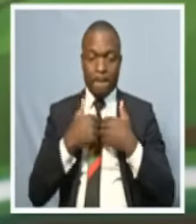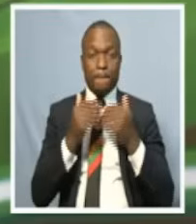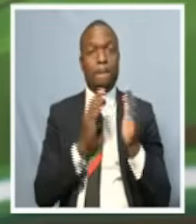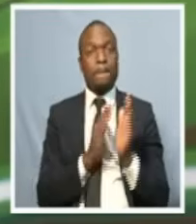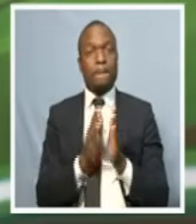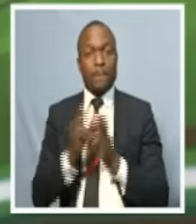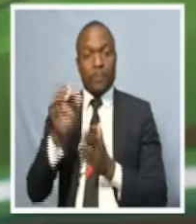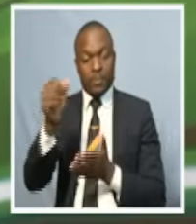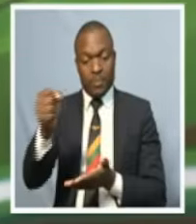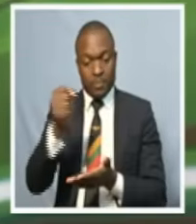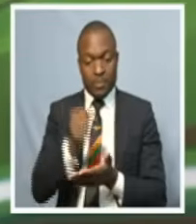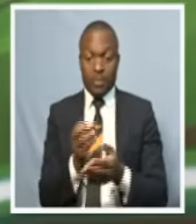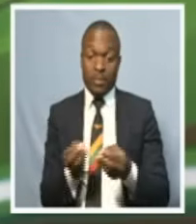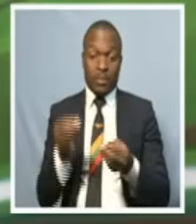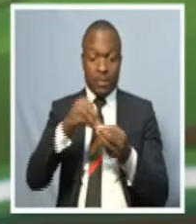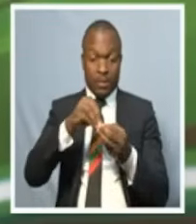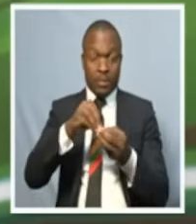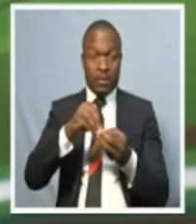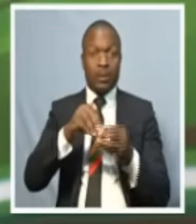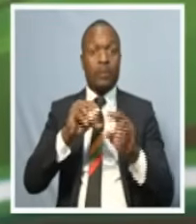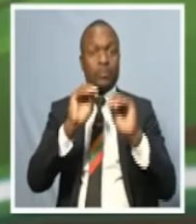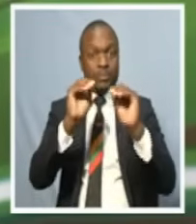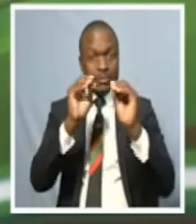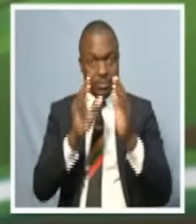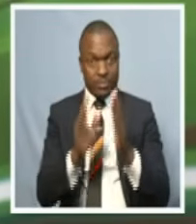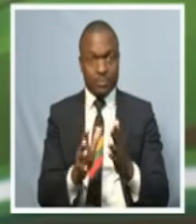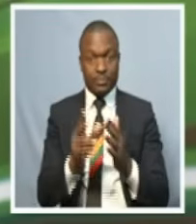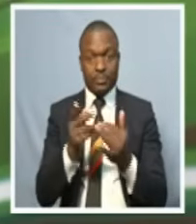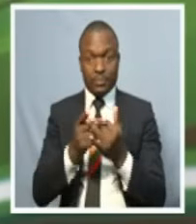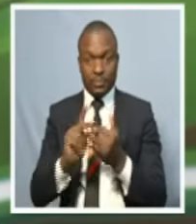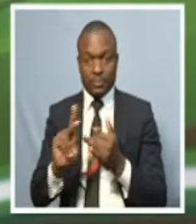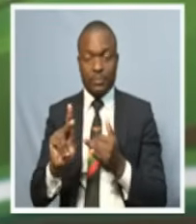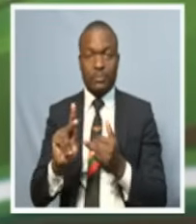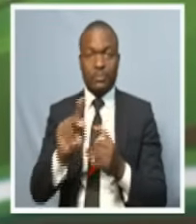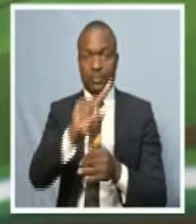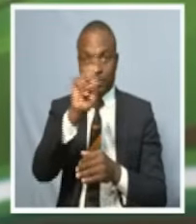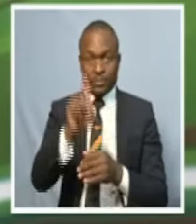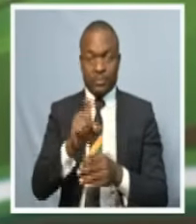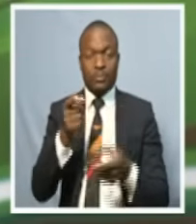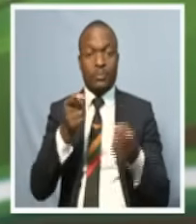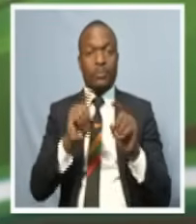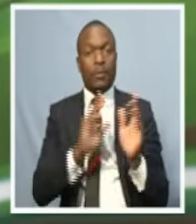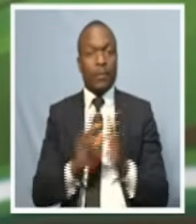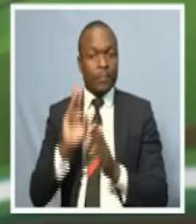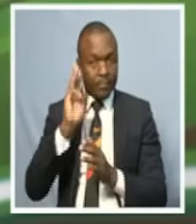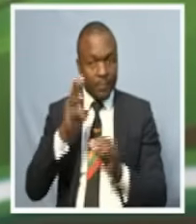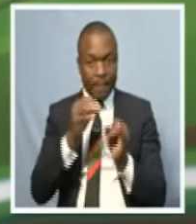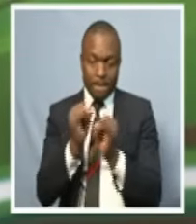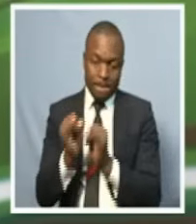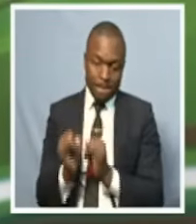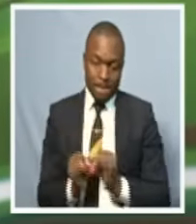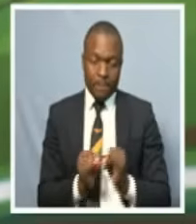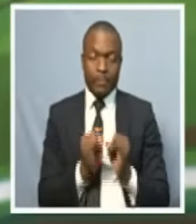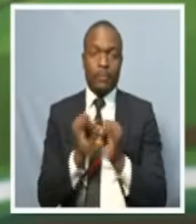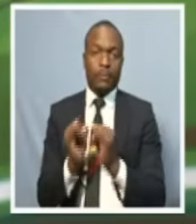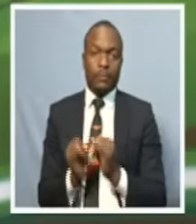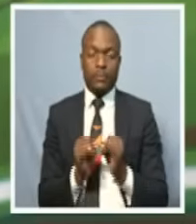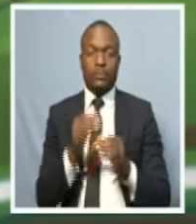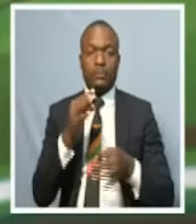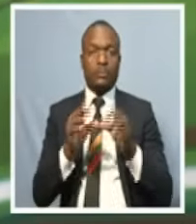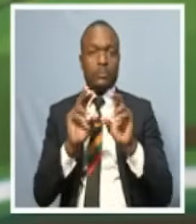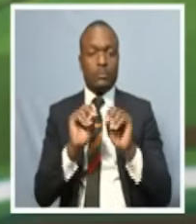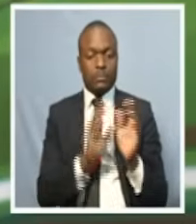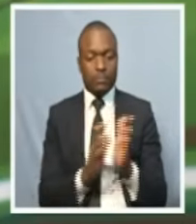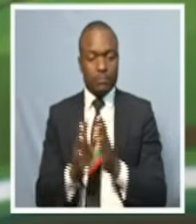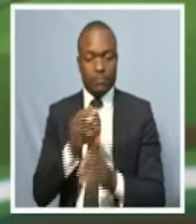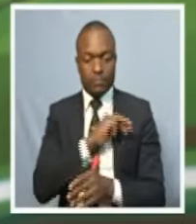to employ additional teachers. And in the fourth part of his question, he asks, if so, when the plans will be implemented, and if there are no such